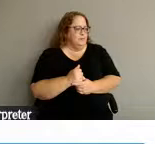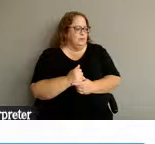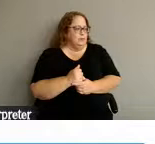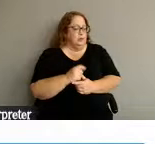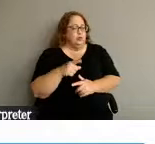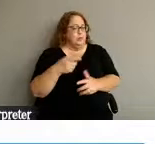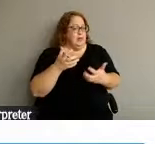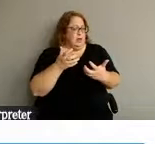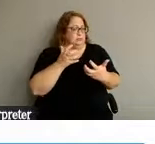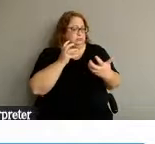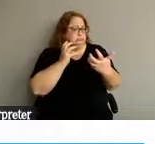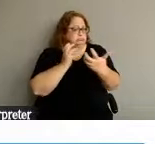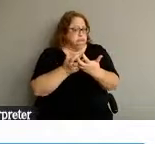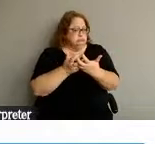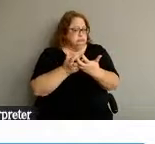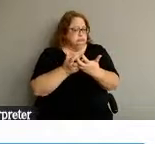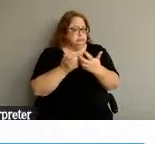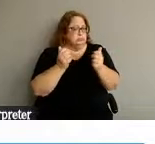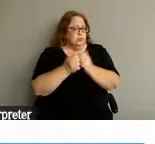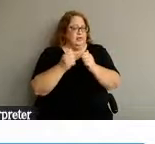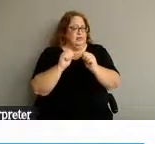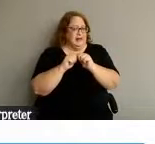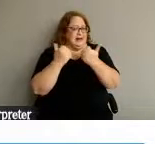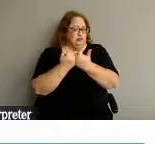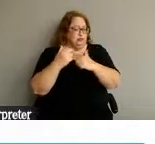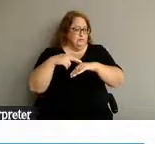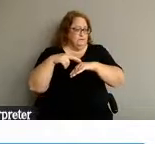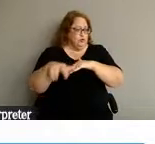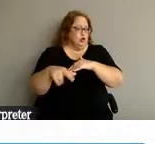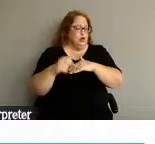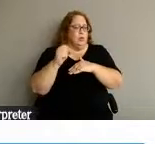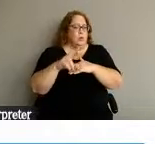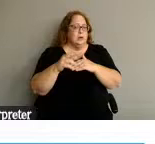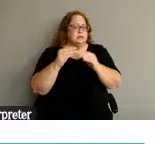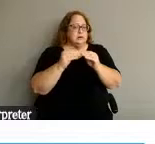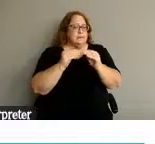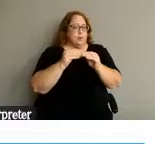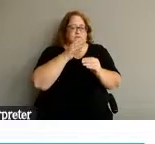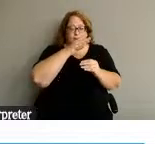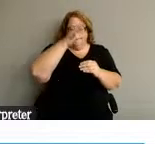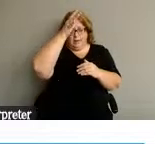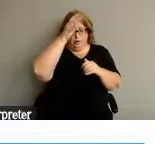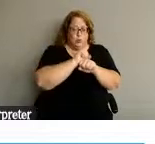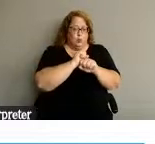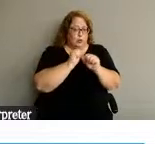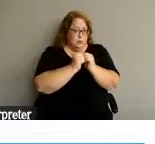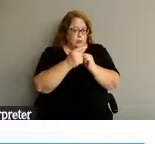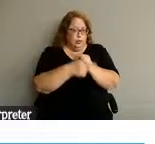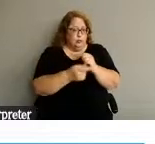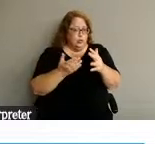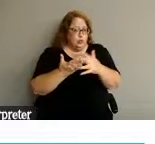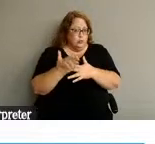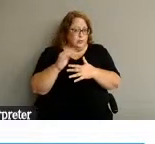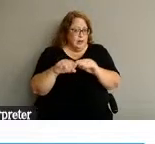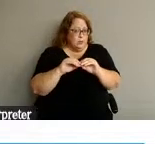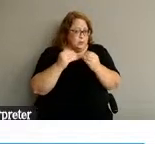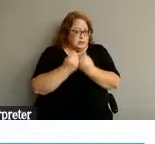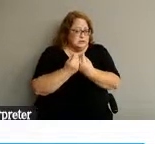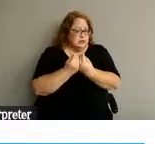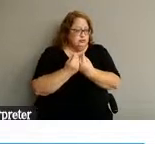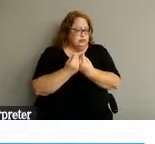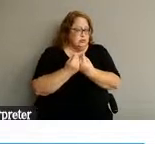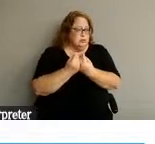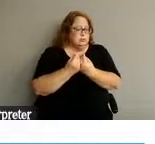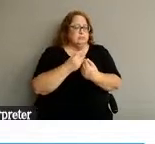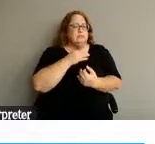Get into one of the agency referrals then, or is that more of a parent working with that organization? Or you kind